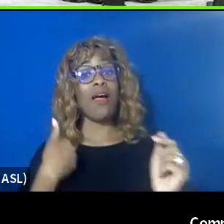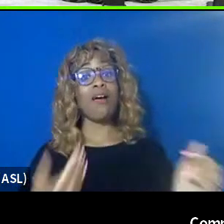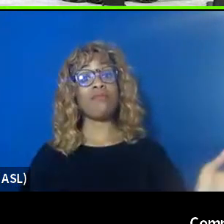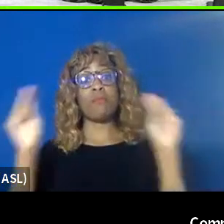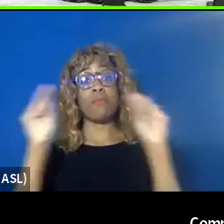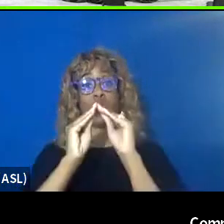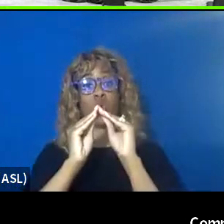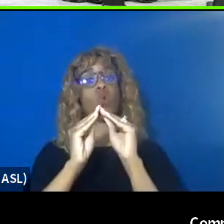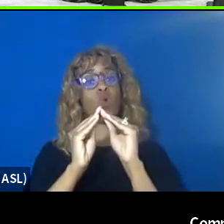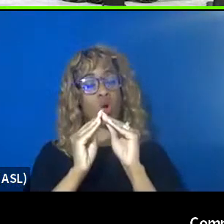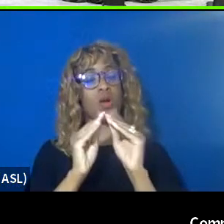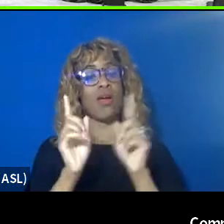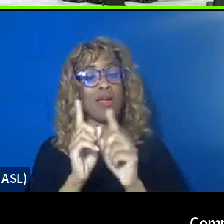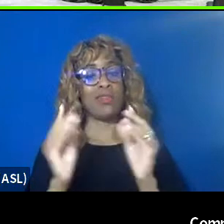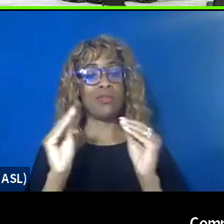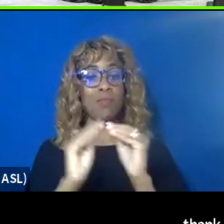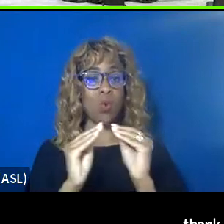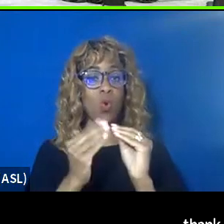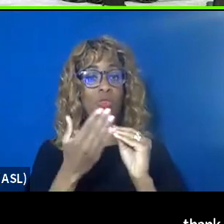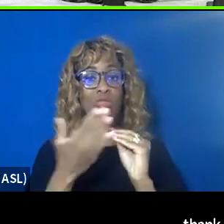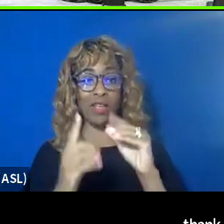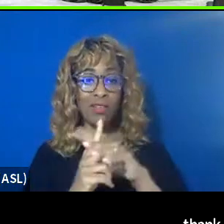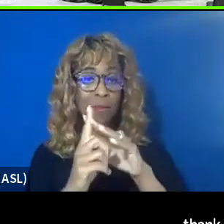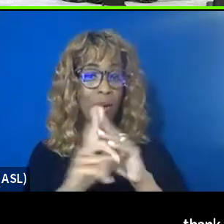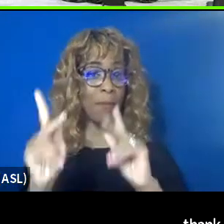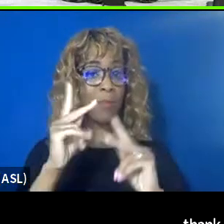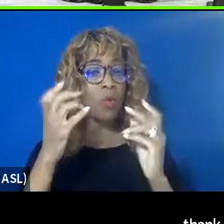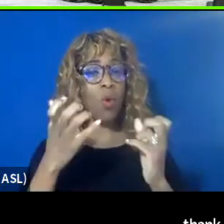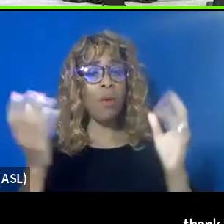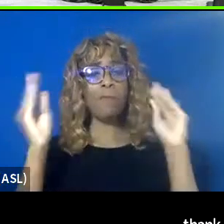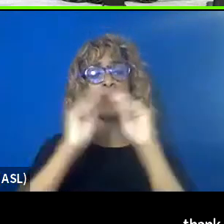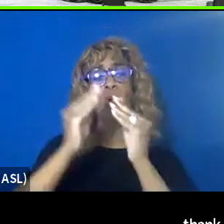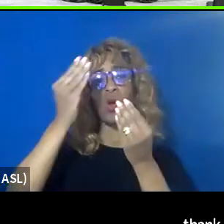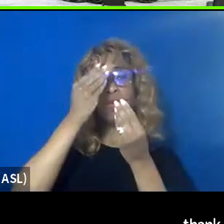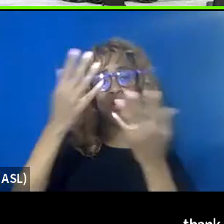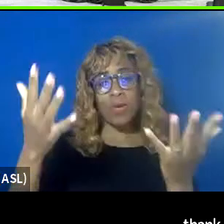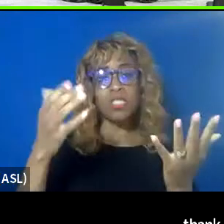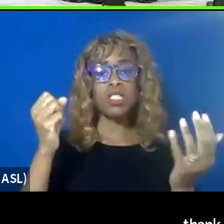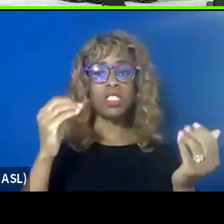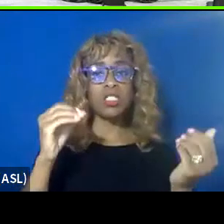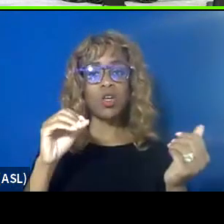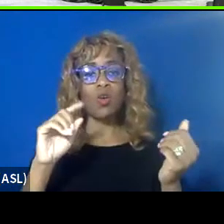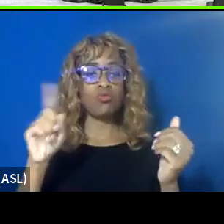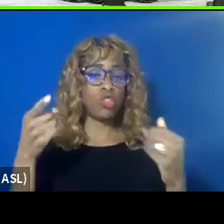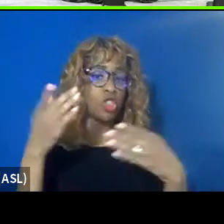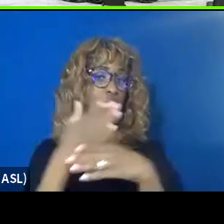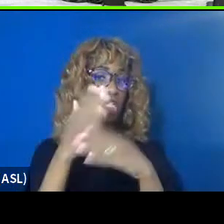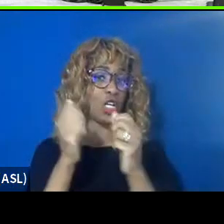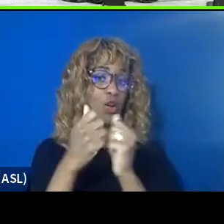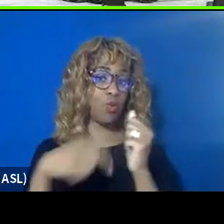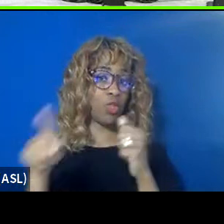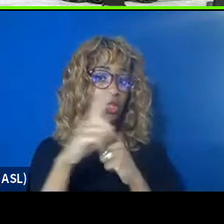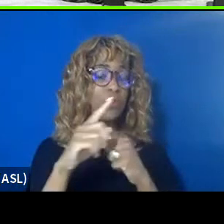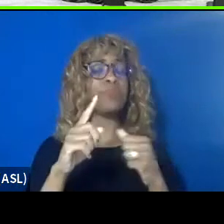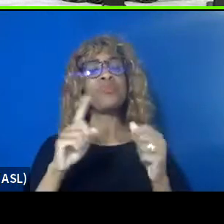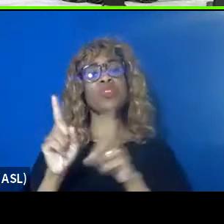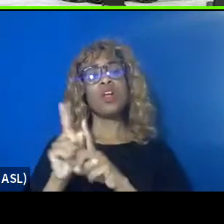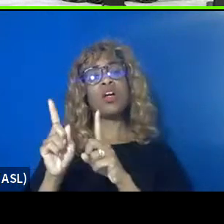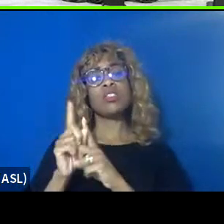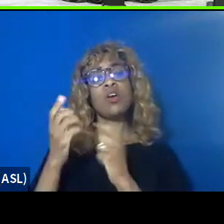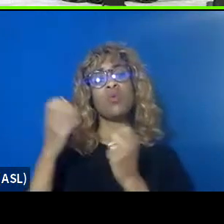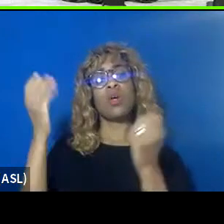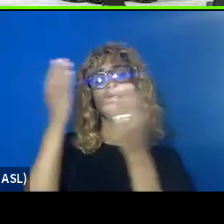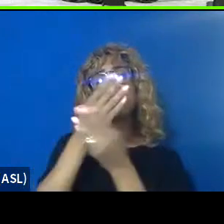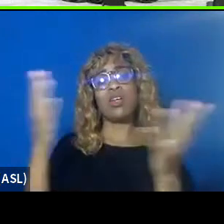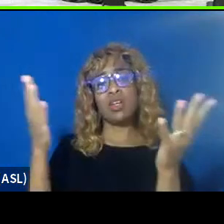to do as things come up. People want updates and information. So just wanted to share that with you. On another note, I do want to share